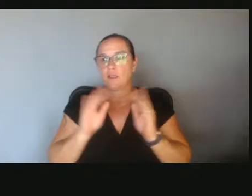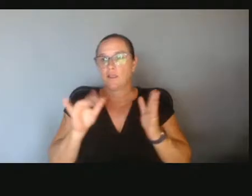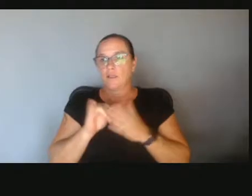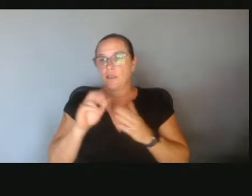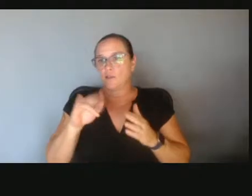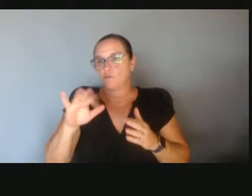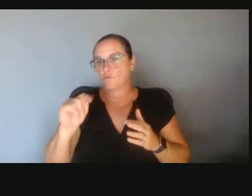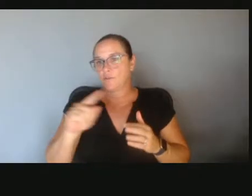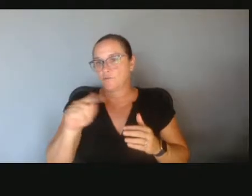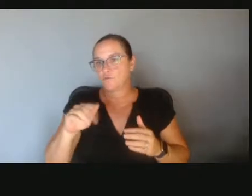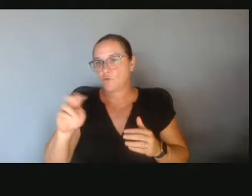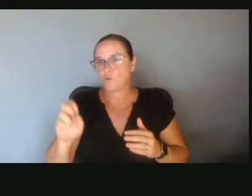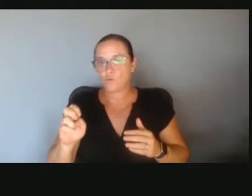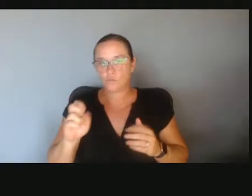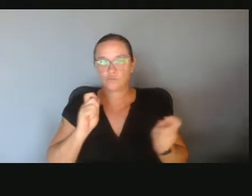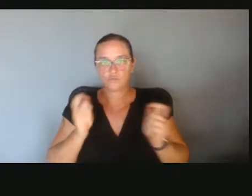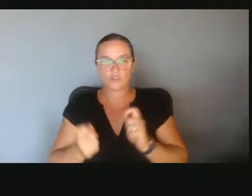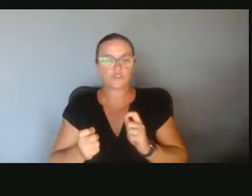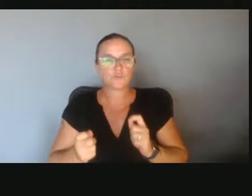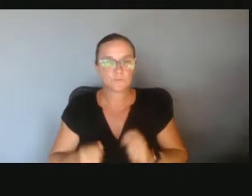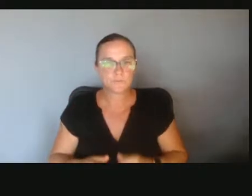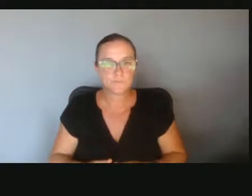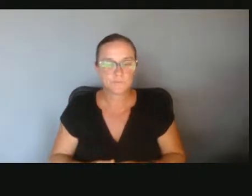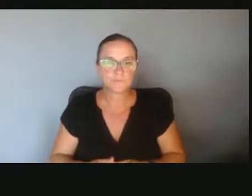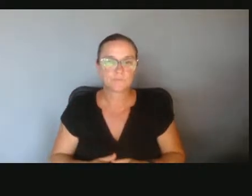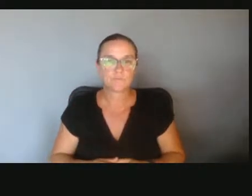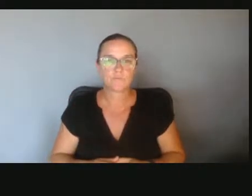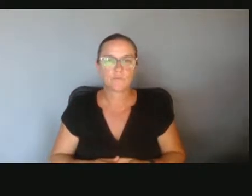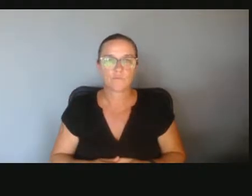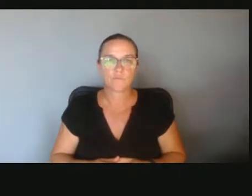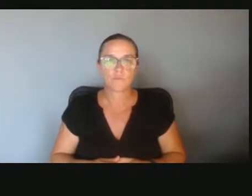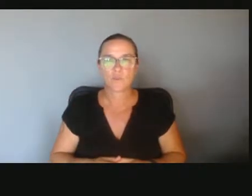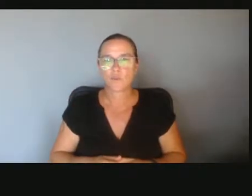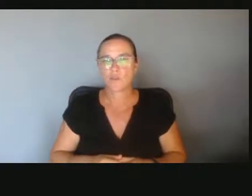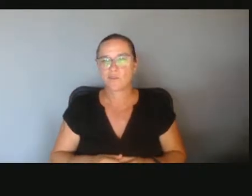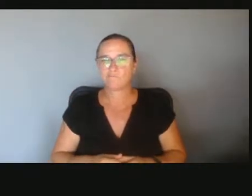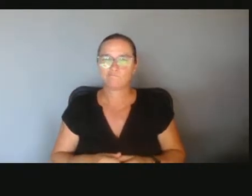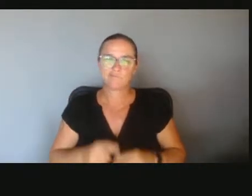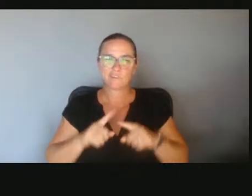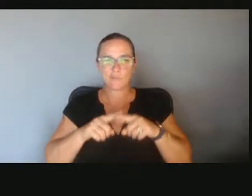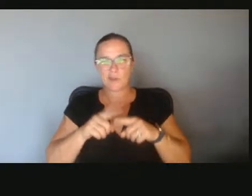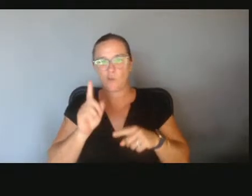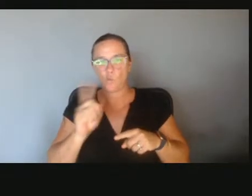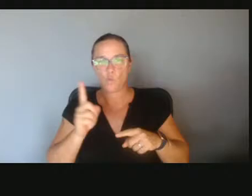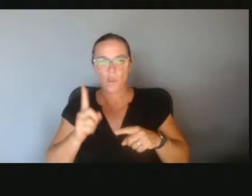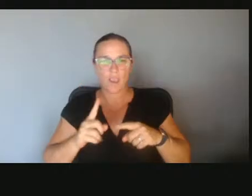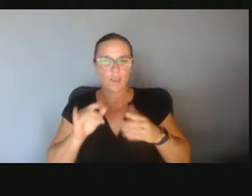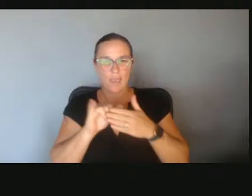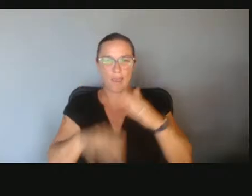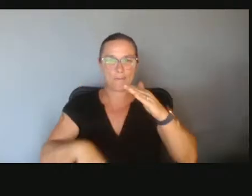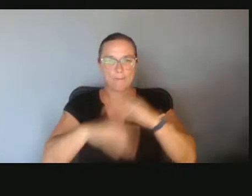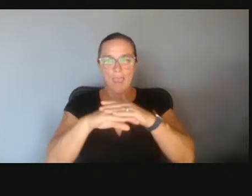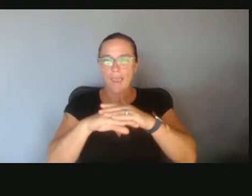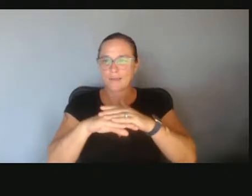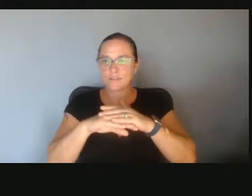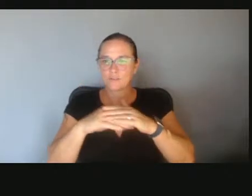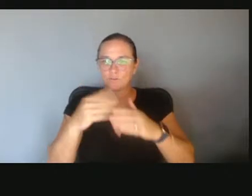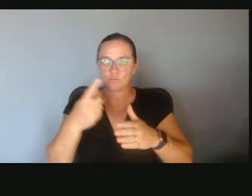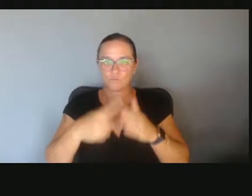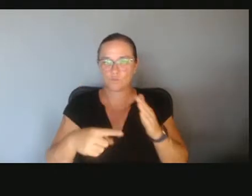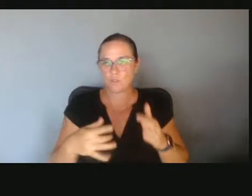here. And so depending on where you consider your threshold to be, maybe it could be there, maybe it's in there, maybe it's